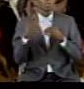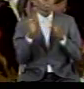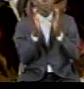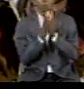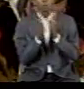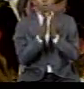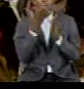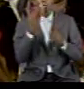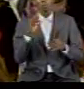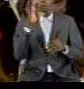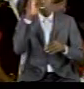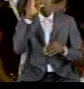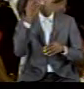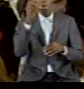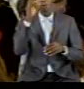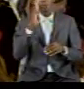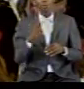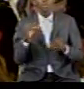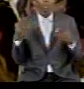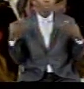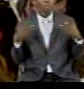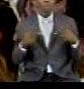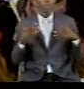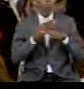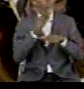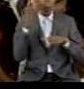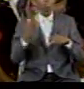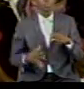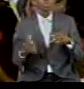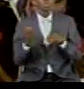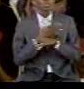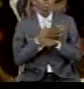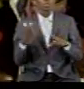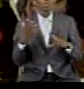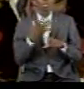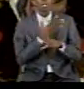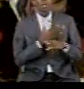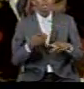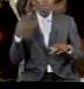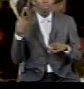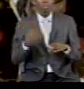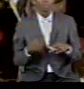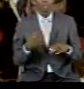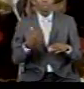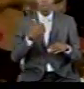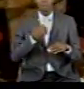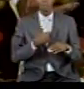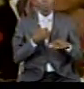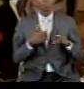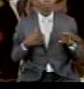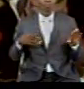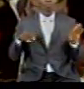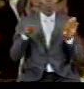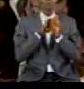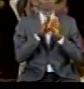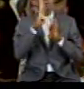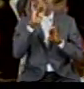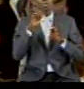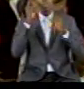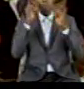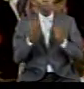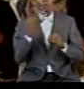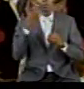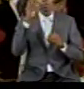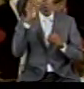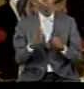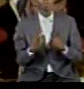of God, the pain completely gone and the chest sealed by the power of God. This came from Imo State.